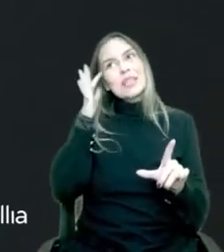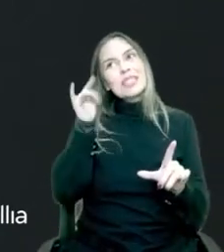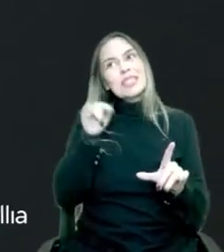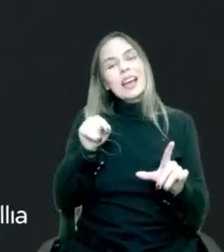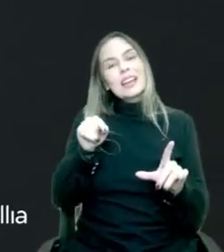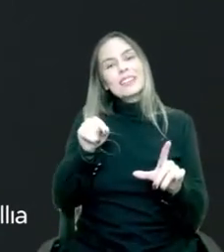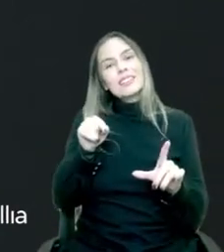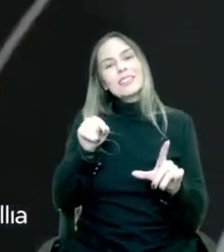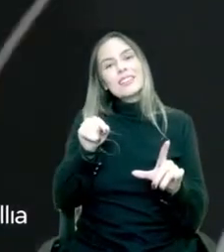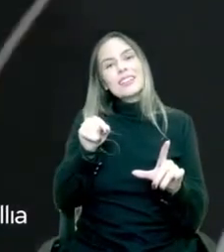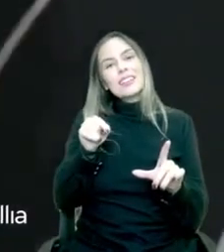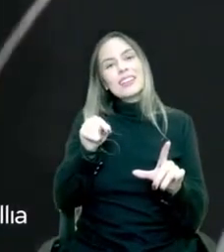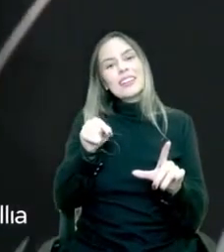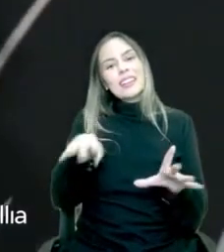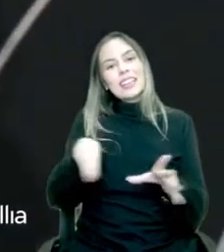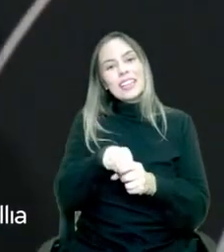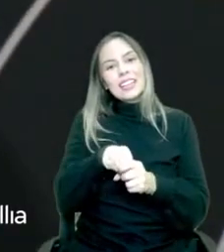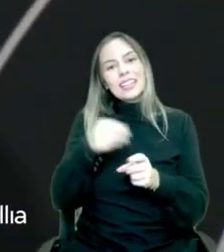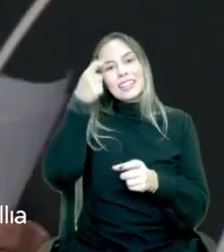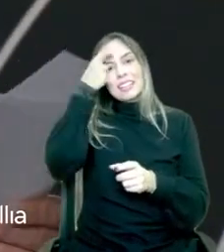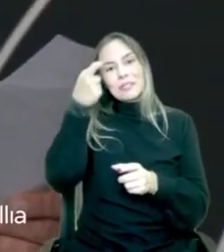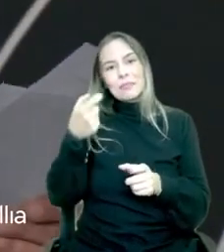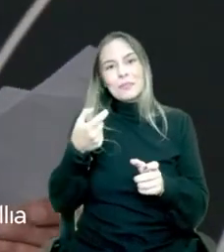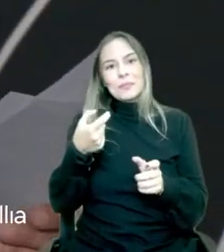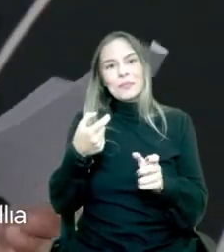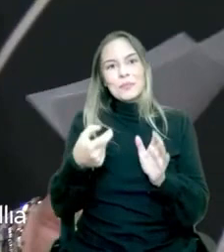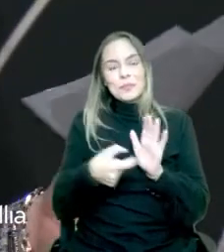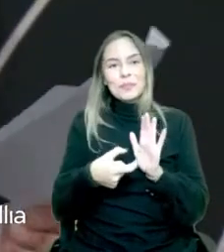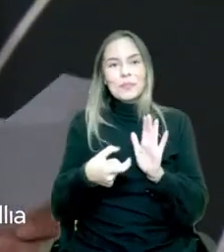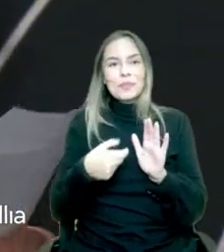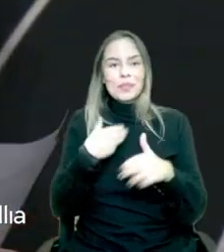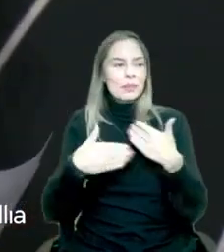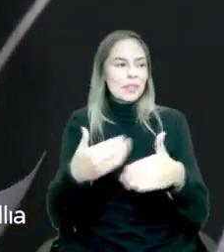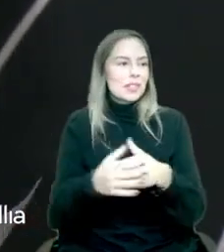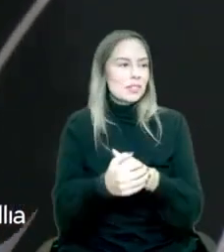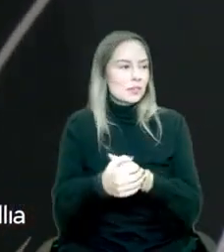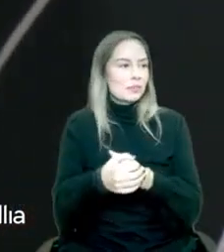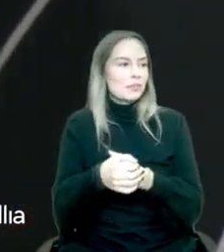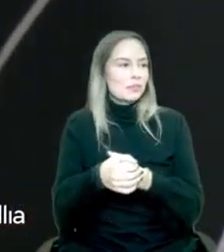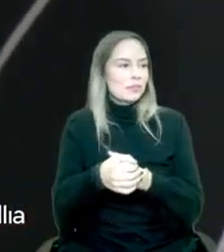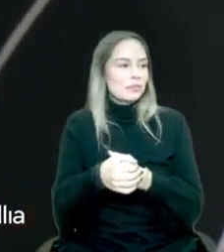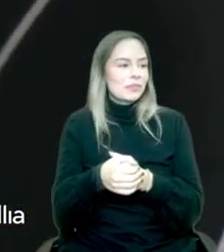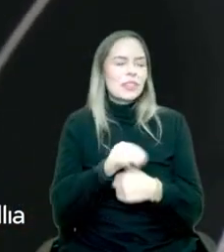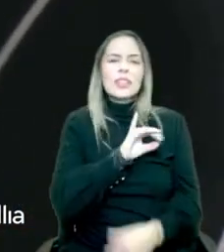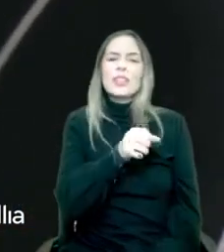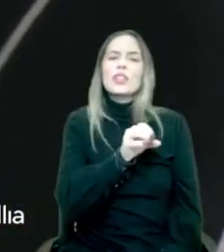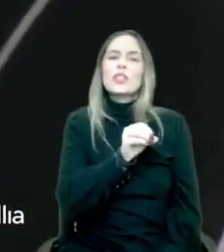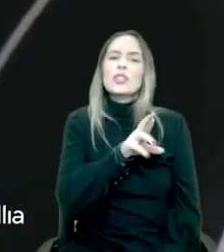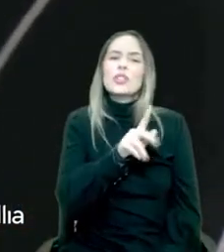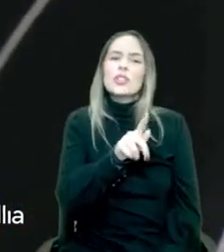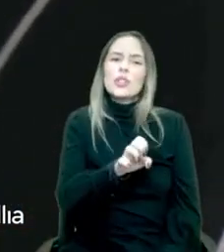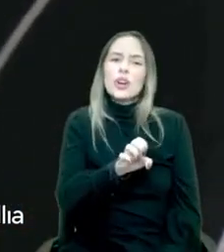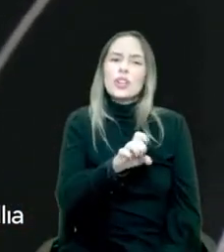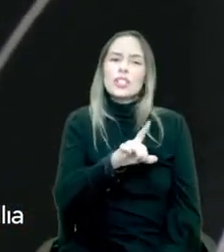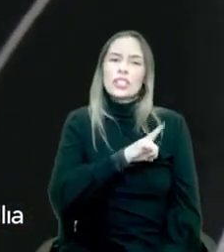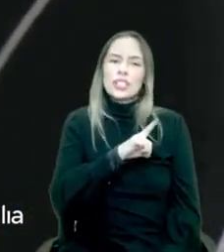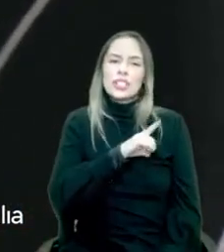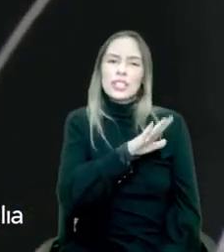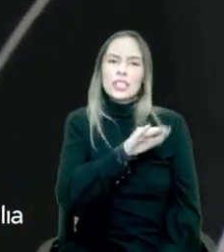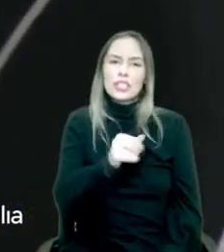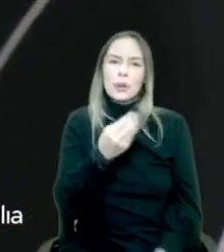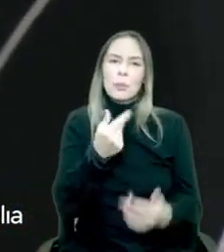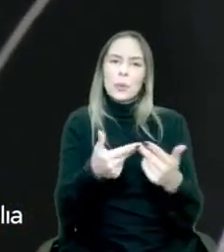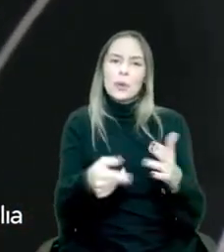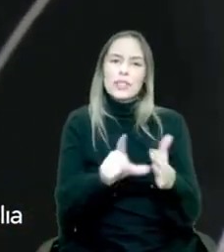actually. Awesome, thank you. George, I wanted to touch on something you mentioned a little earlier. I know we're in a very challenging